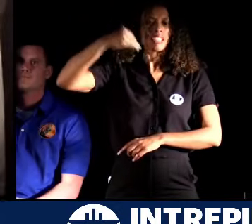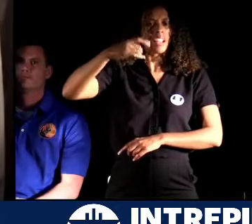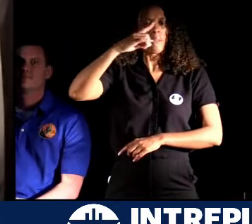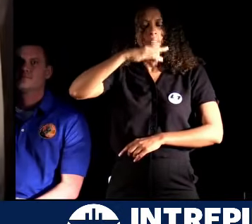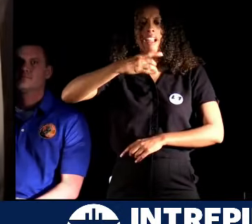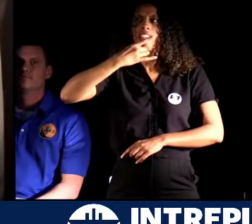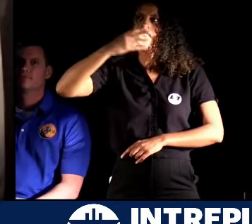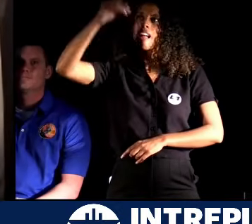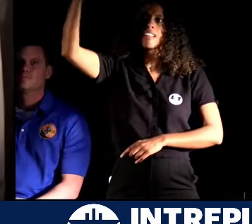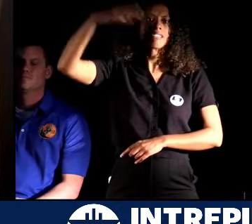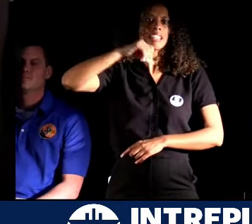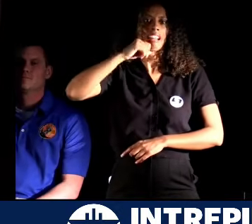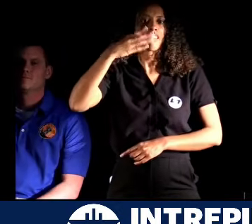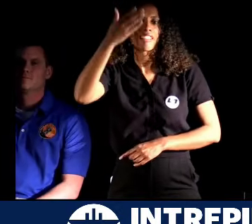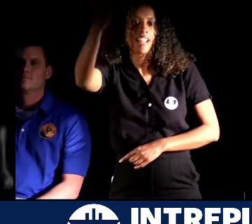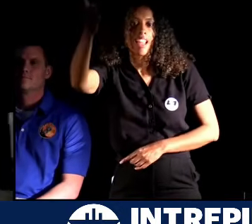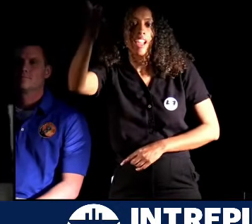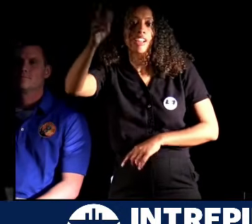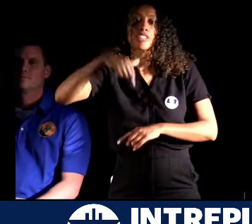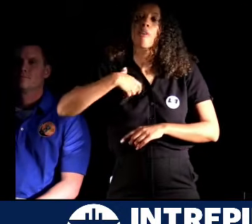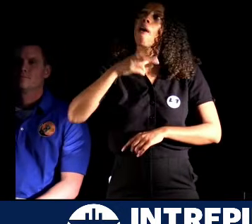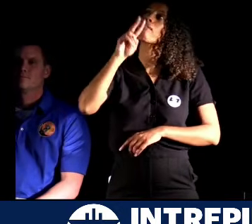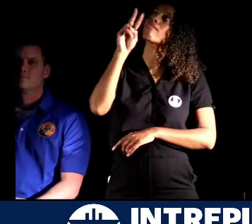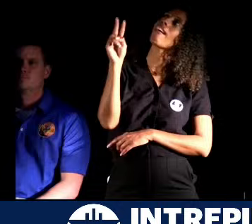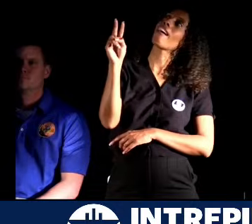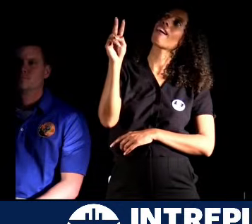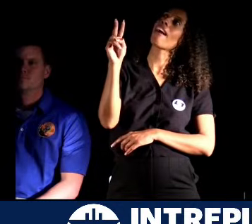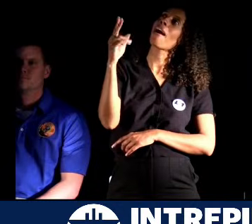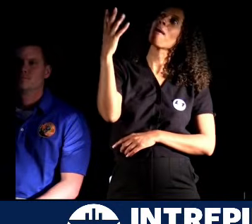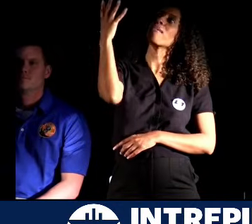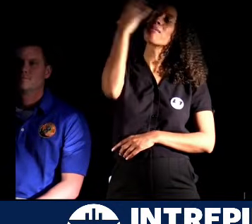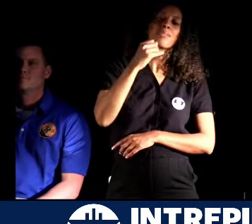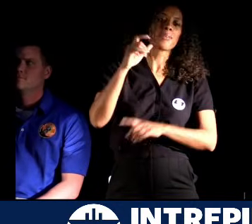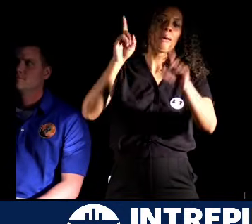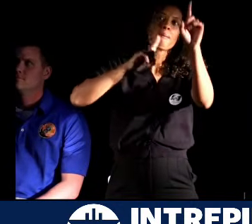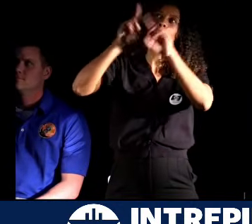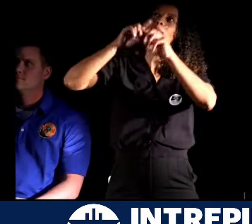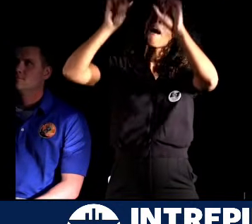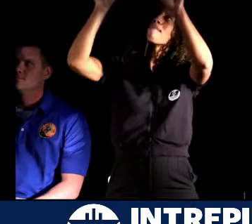you looked up there, and my goodness, it's amazing.